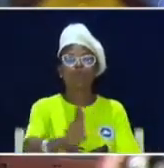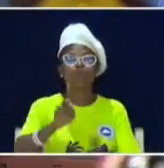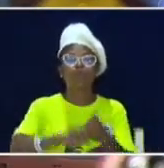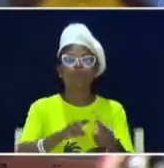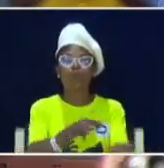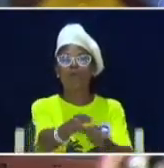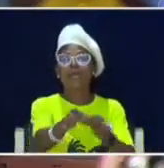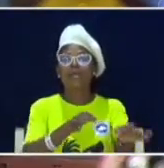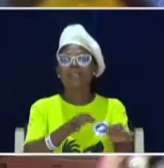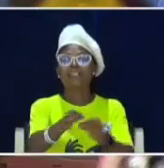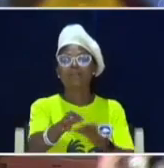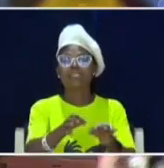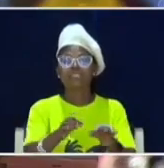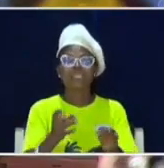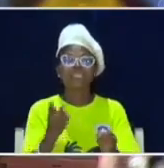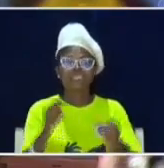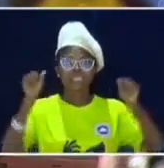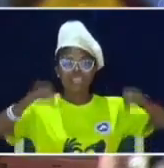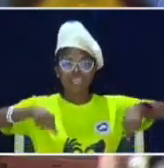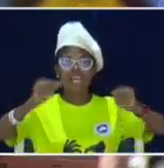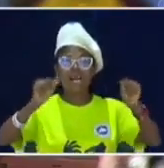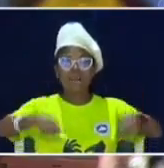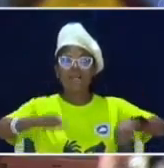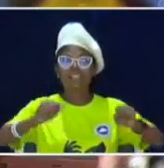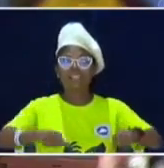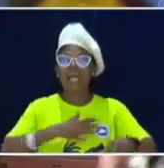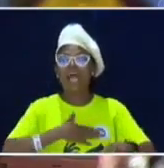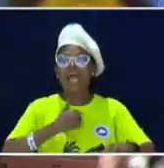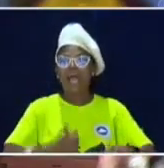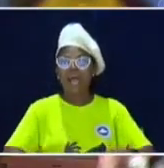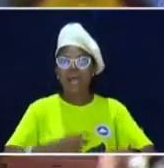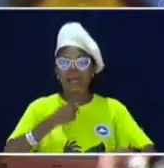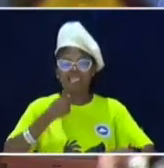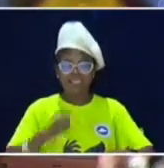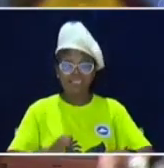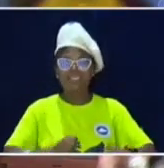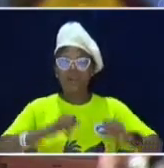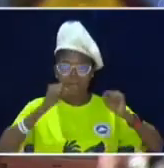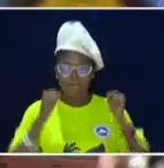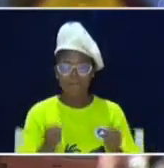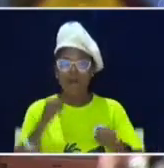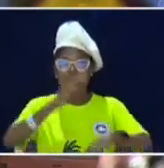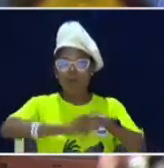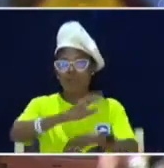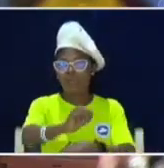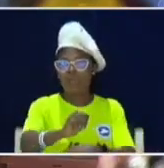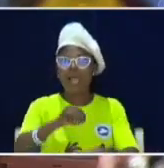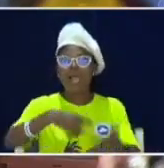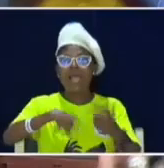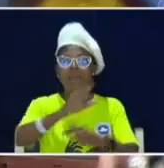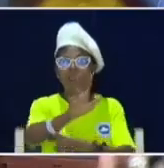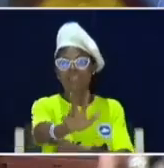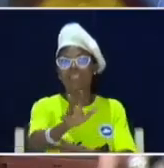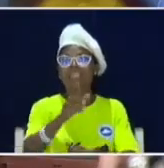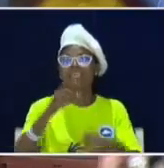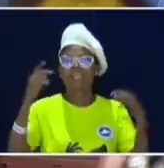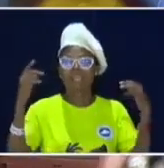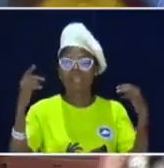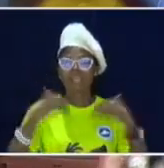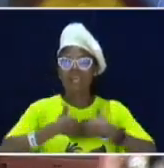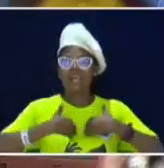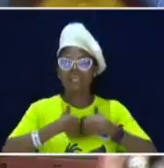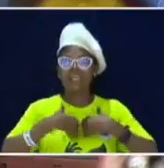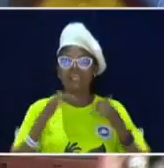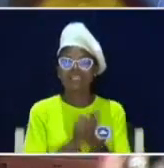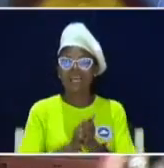the capacity, the abilities, and the potencies of God. About three animals that dares to